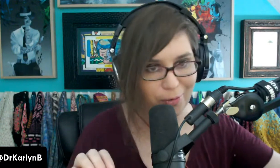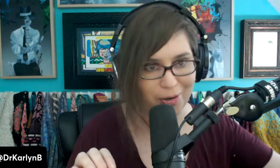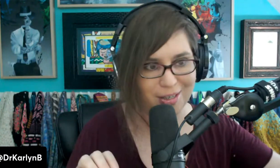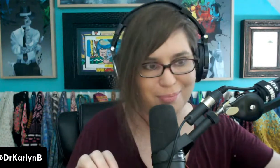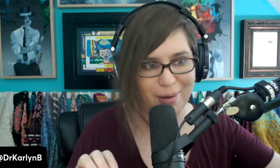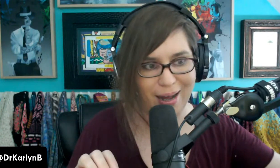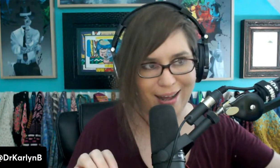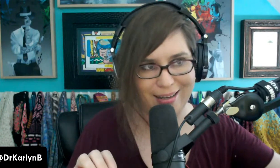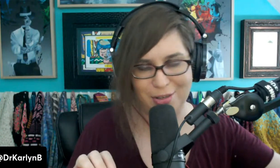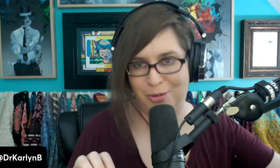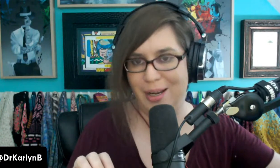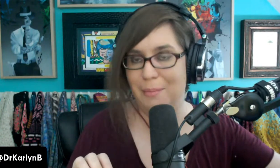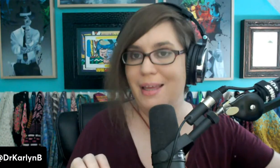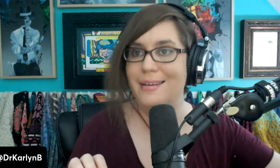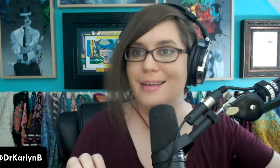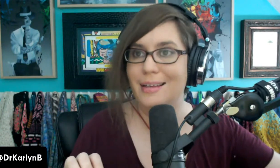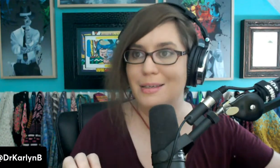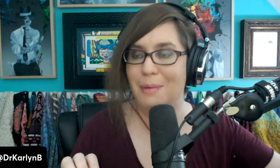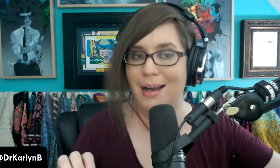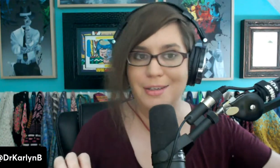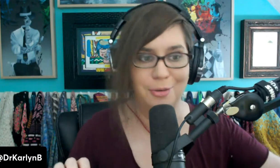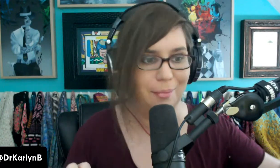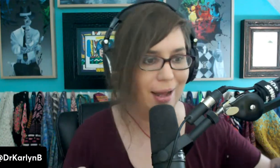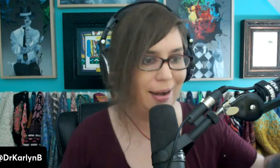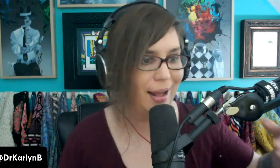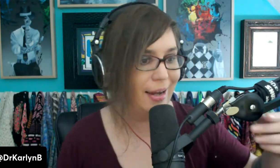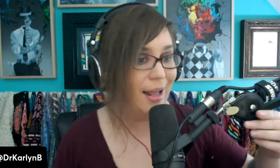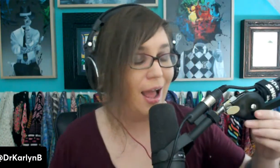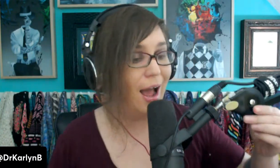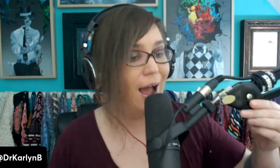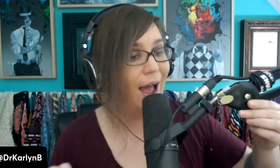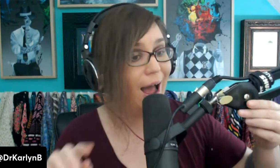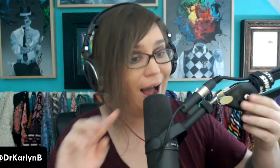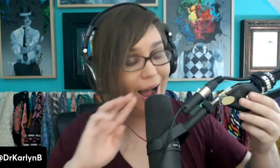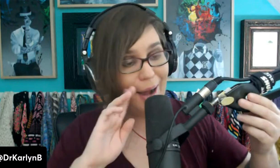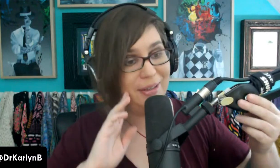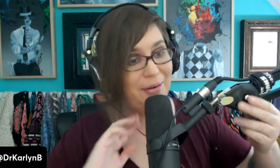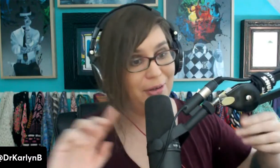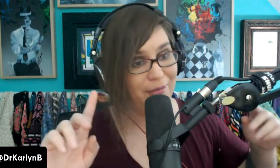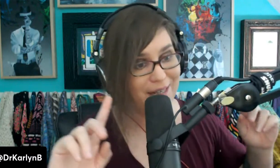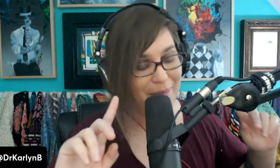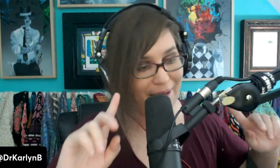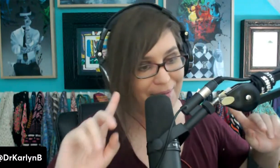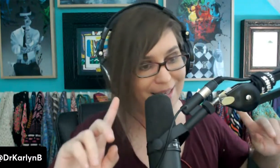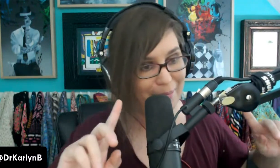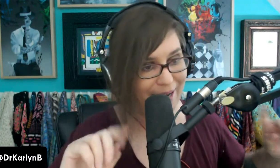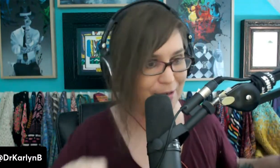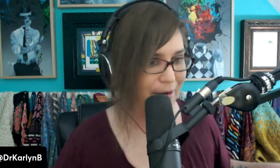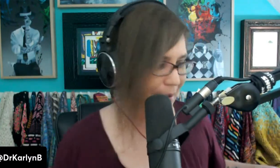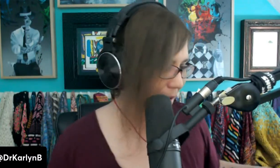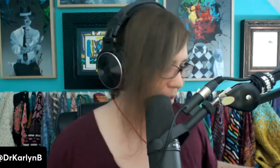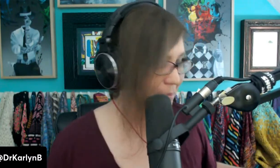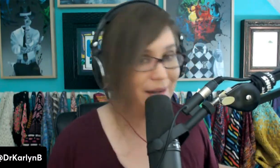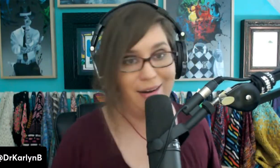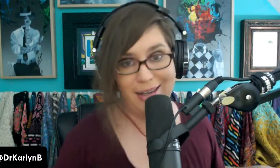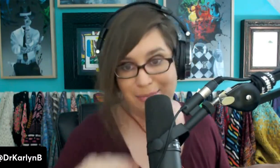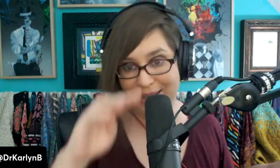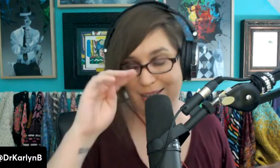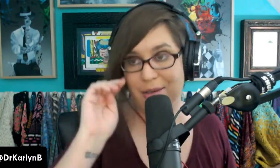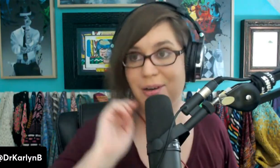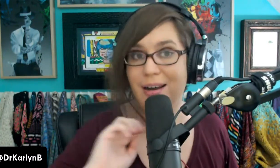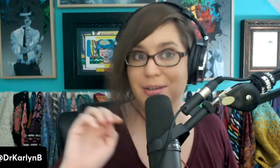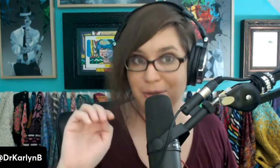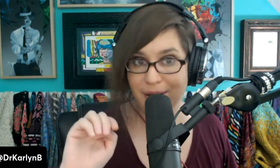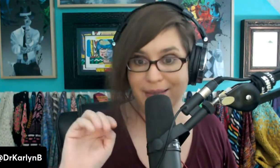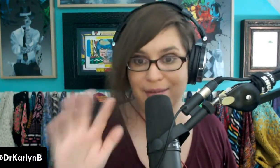would for Spy Stream. It is a Spy Stream kind of night. I'm a little nervous about this Spy Stream, if I'm going to be honest, because